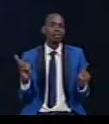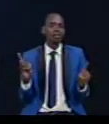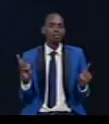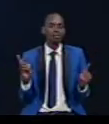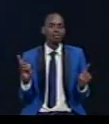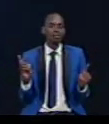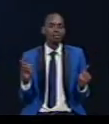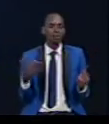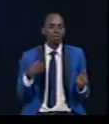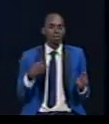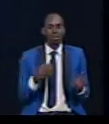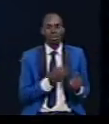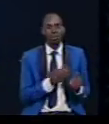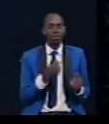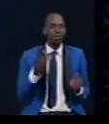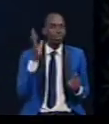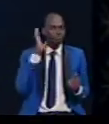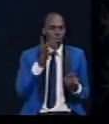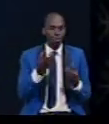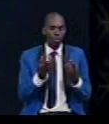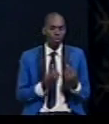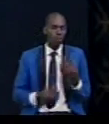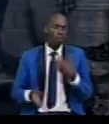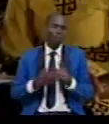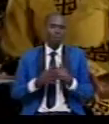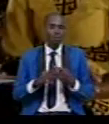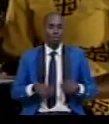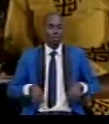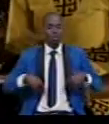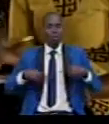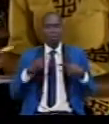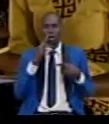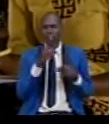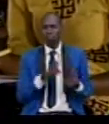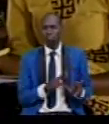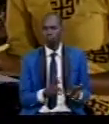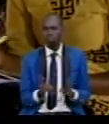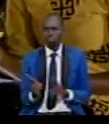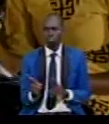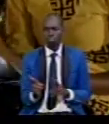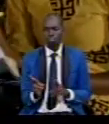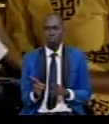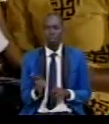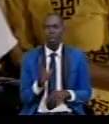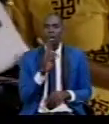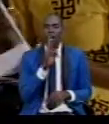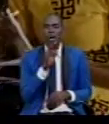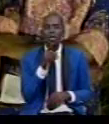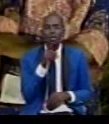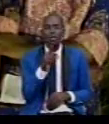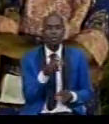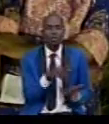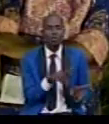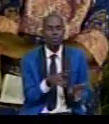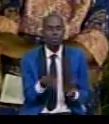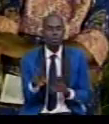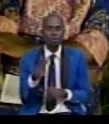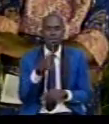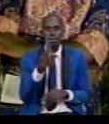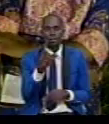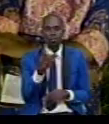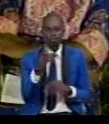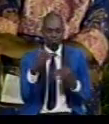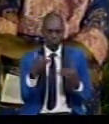come alive. Are you ready? Are you ready? Heads